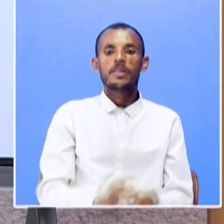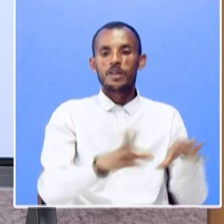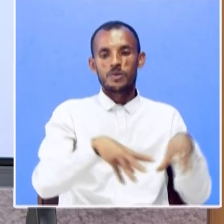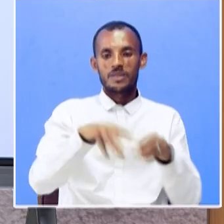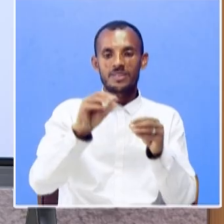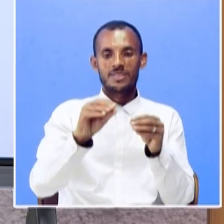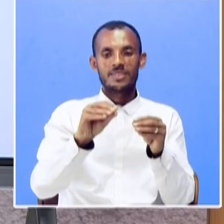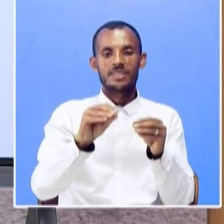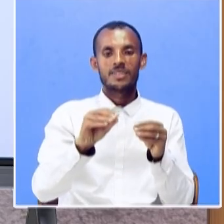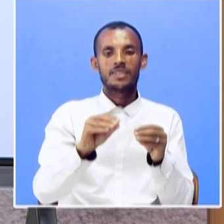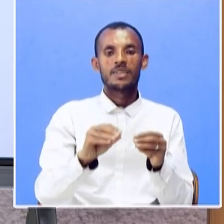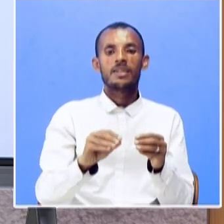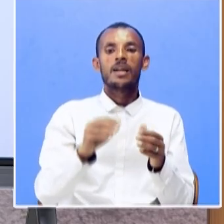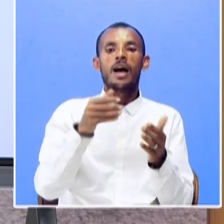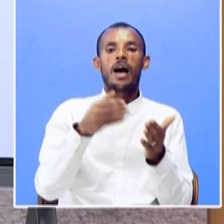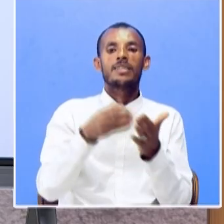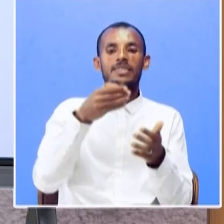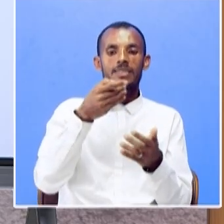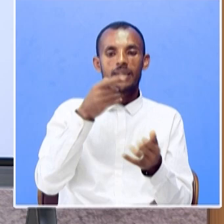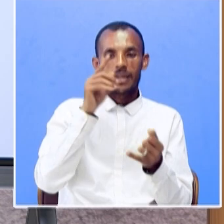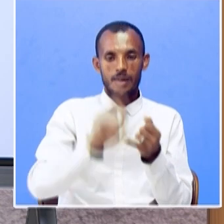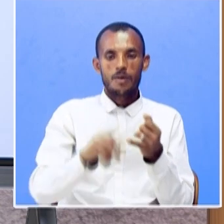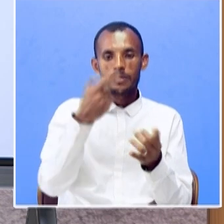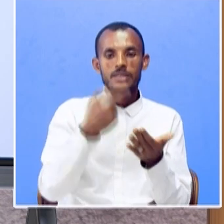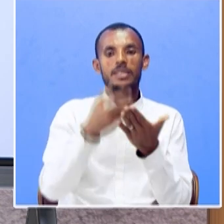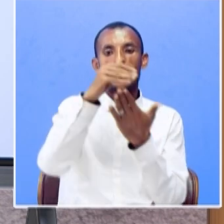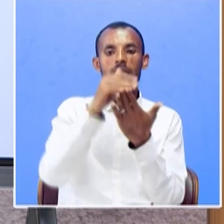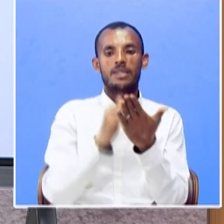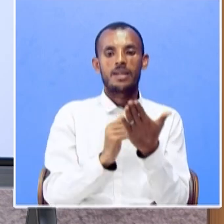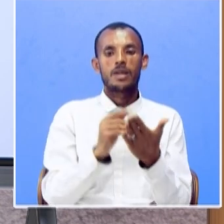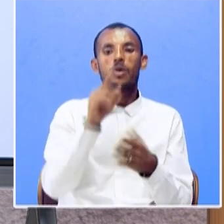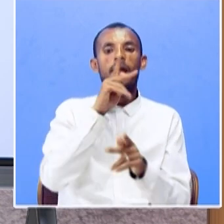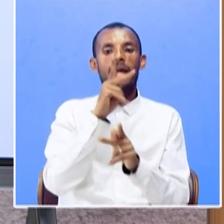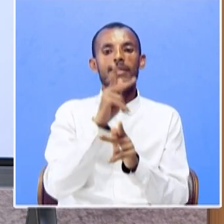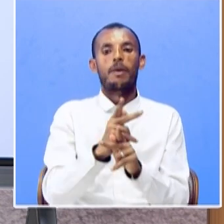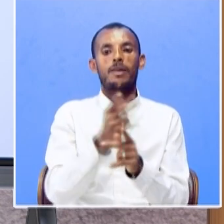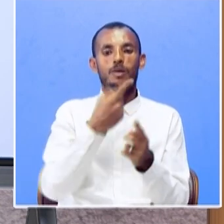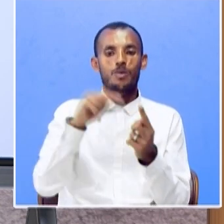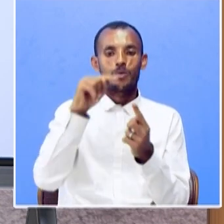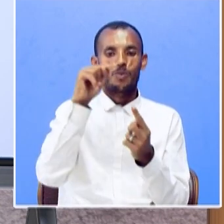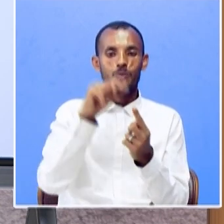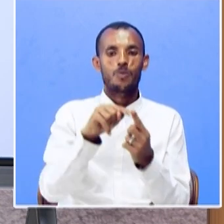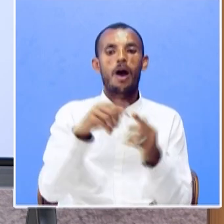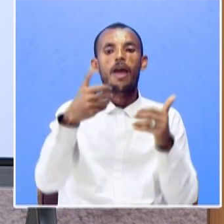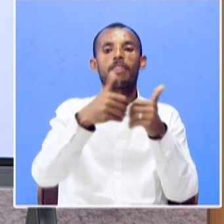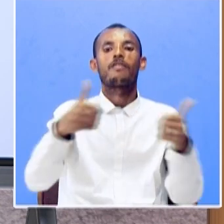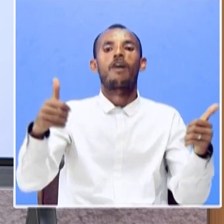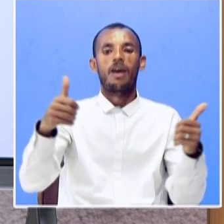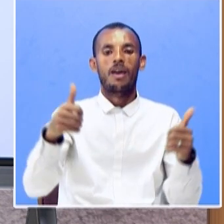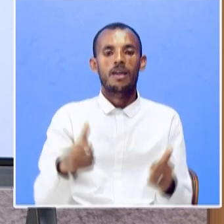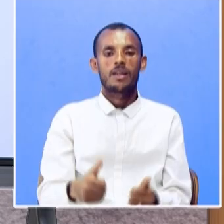Students, at the end of this lesson, you are expected to